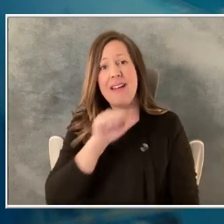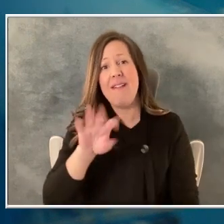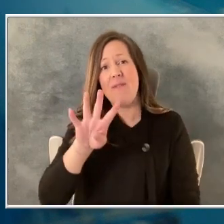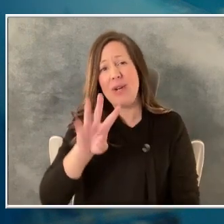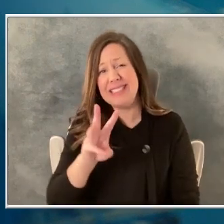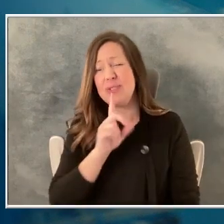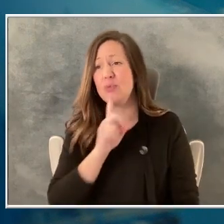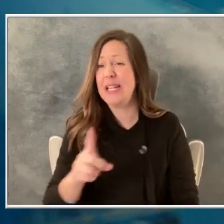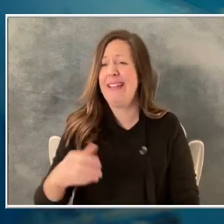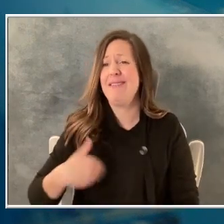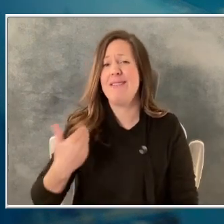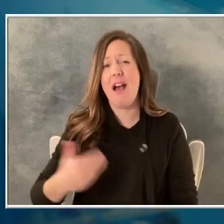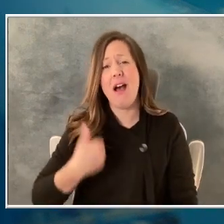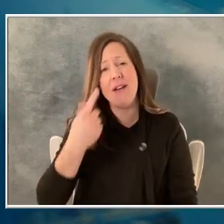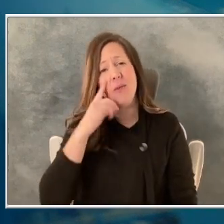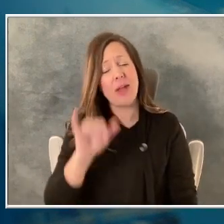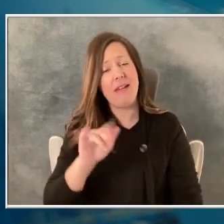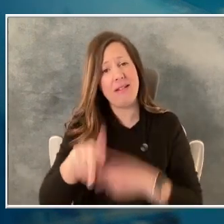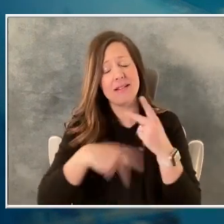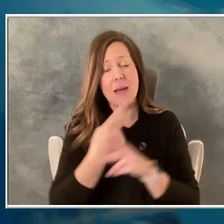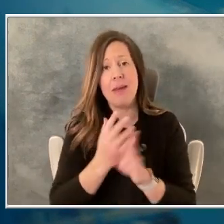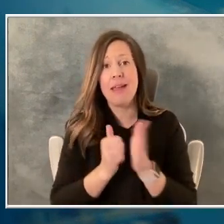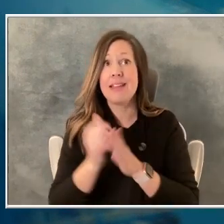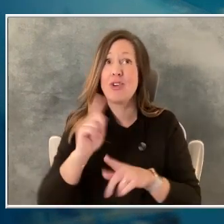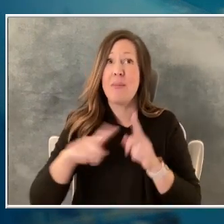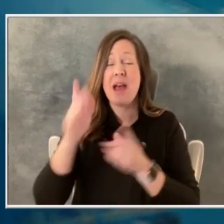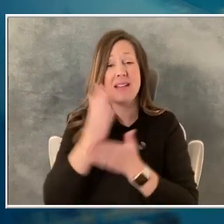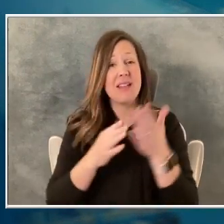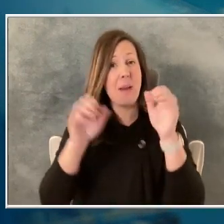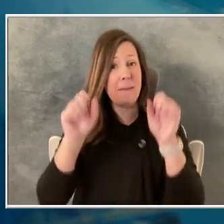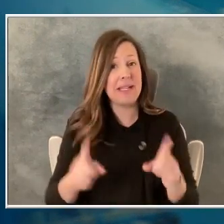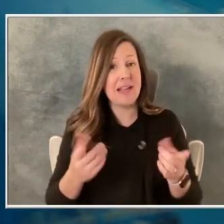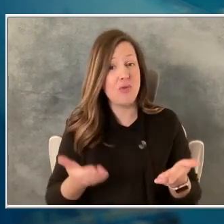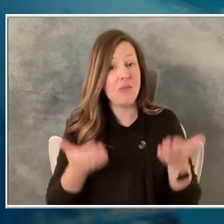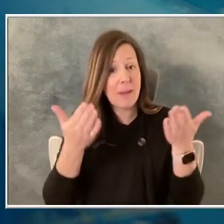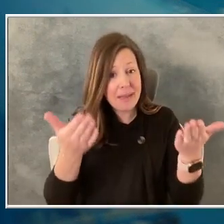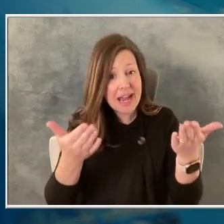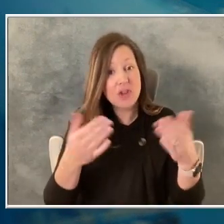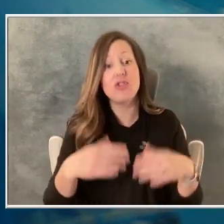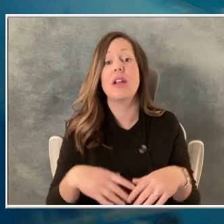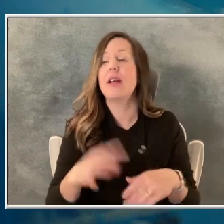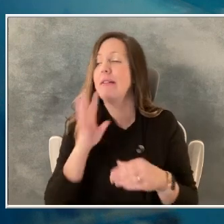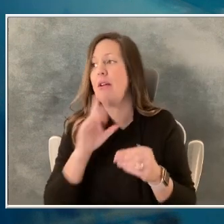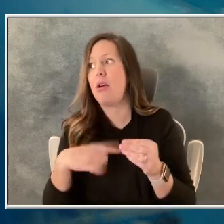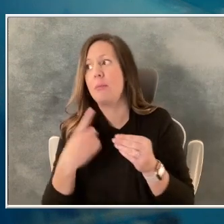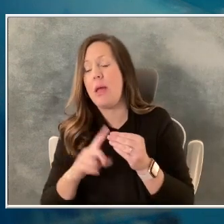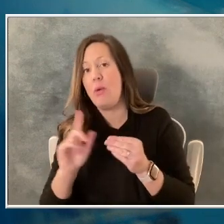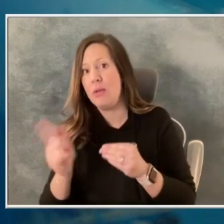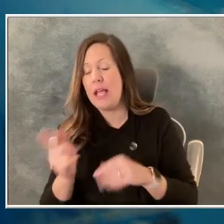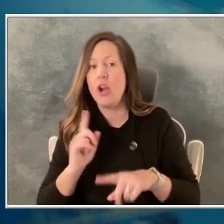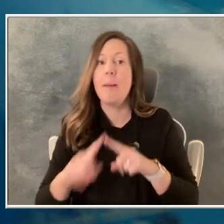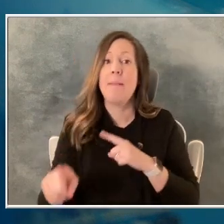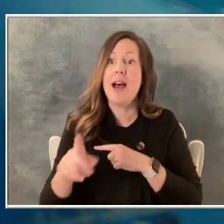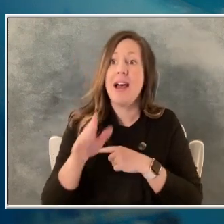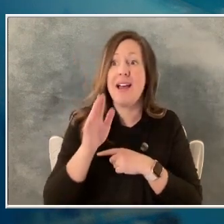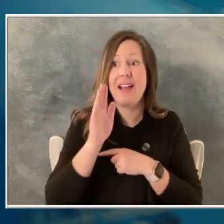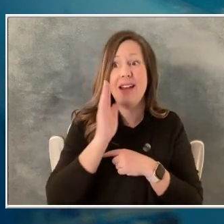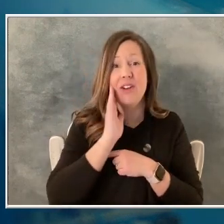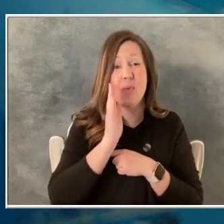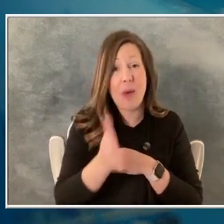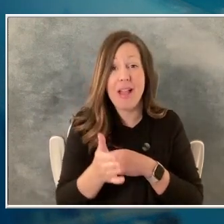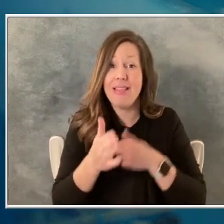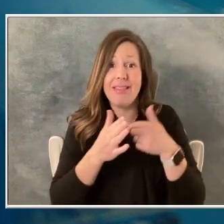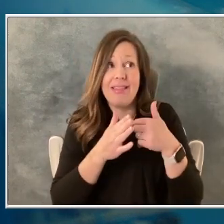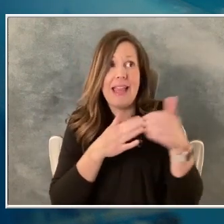although some of the screening recommendations, which we'll talk about a little bit later, do go down for in the 40s to start screening